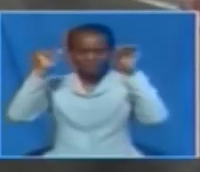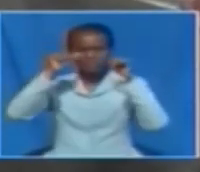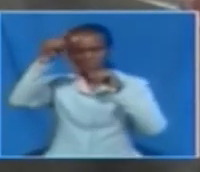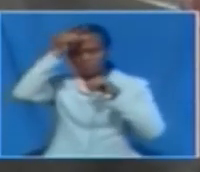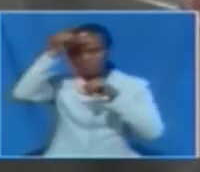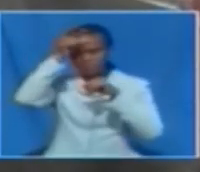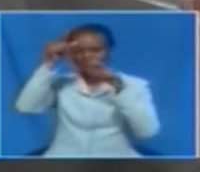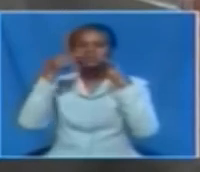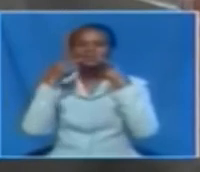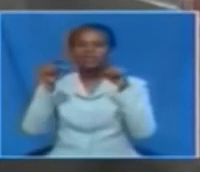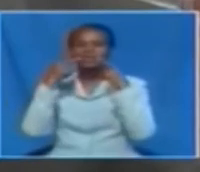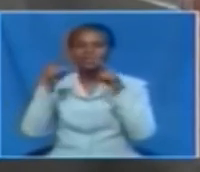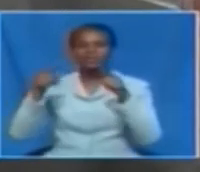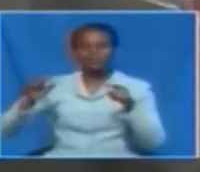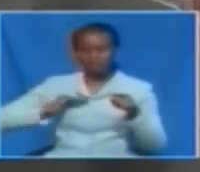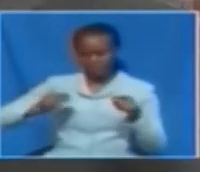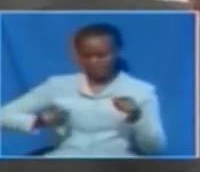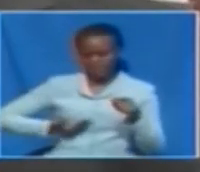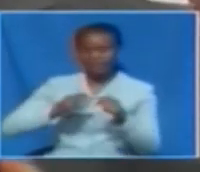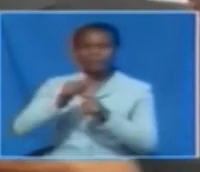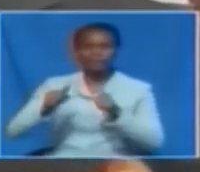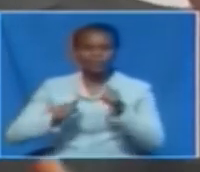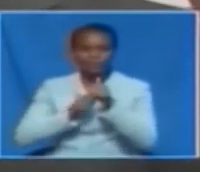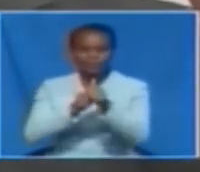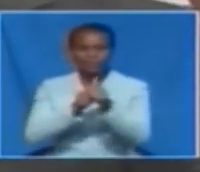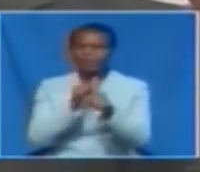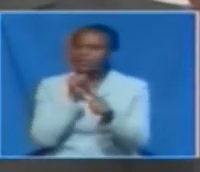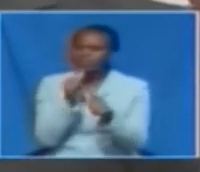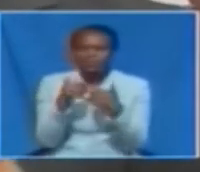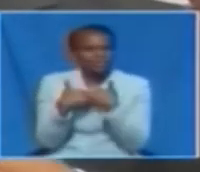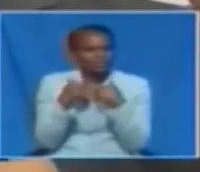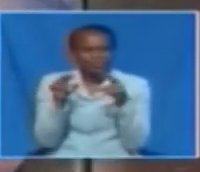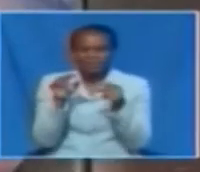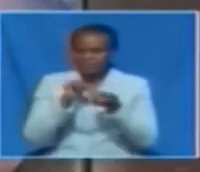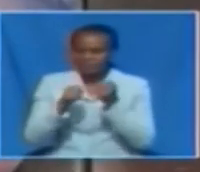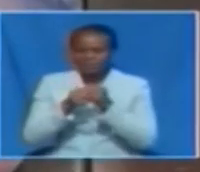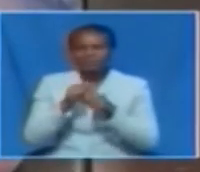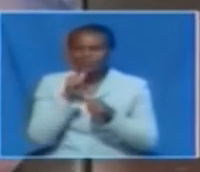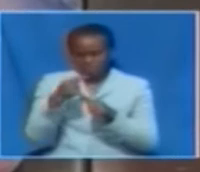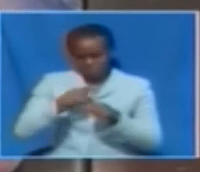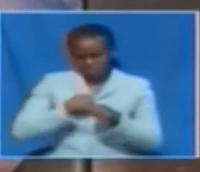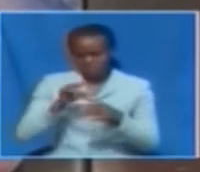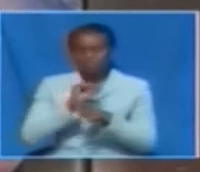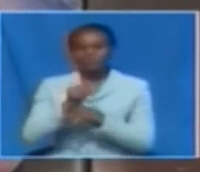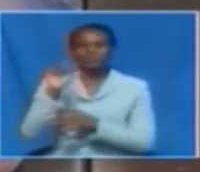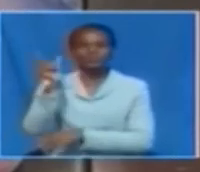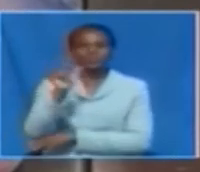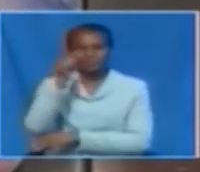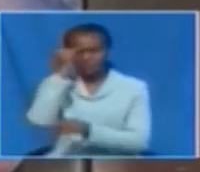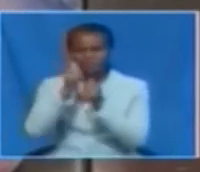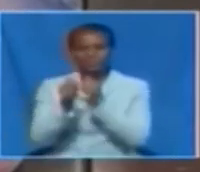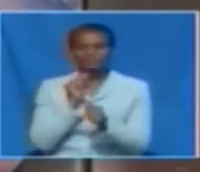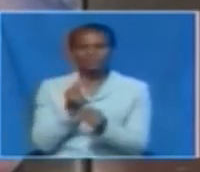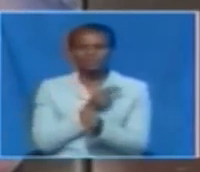female running mate does not affect me, does not affect MMD, because we are